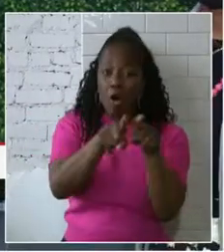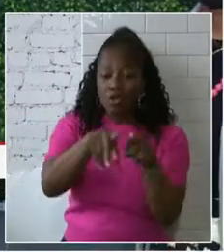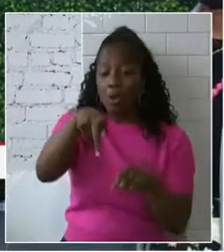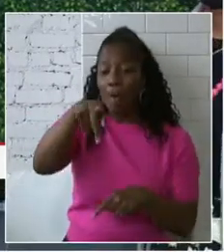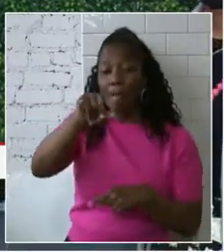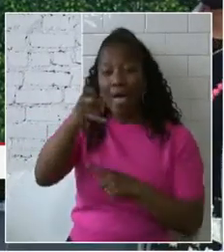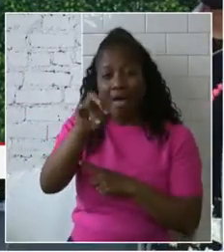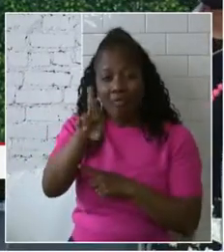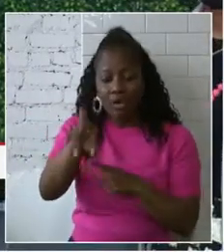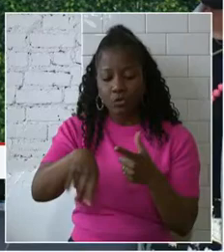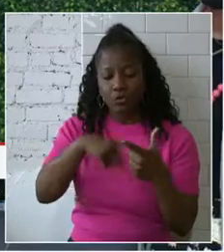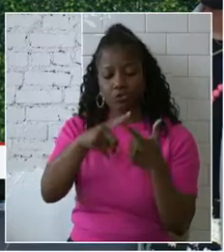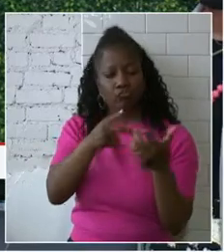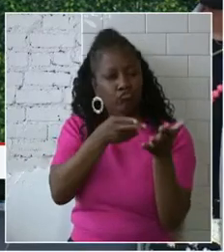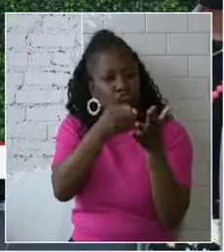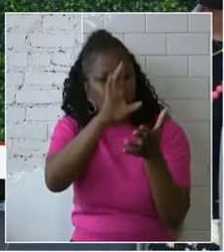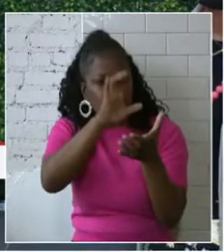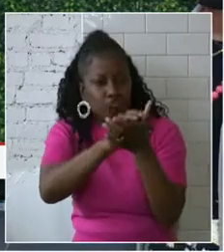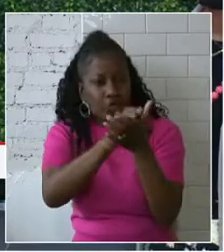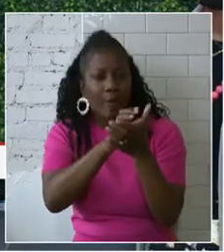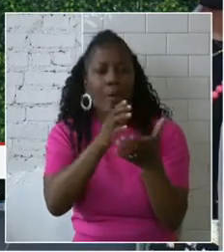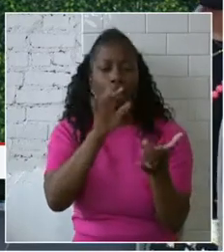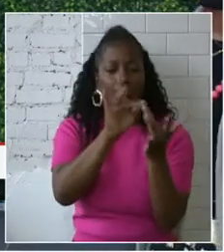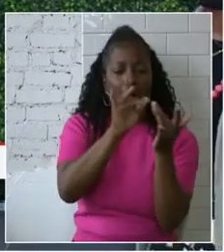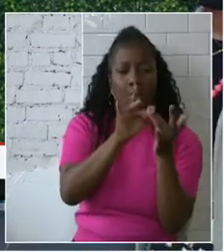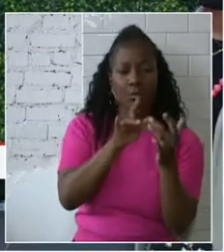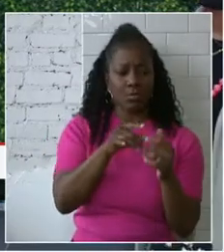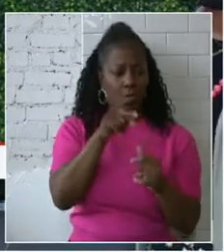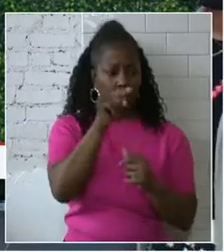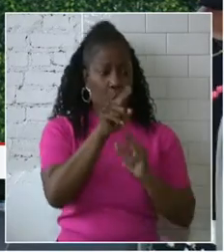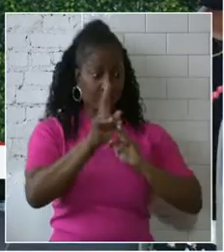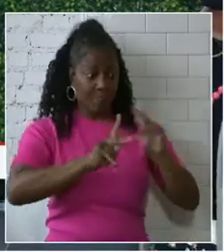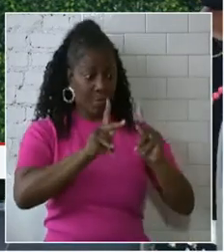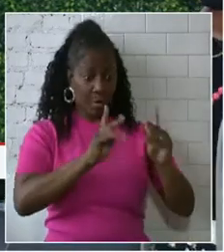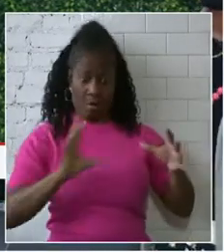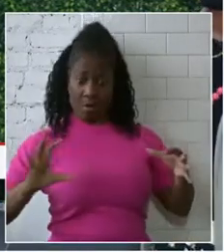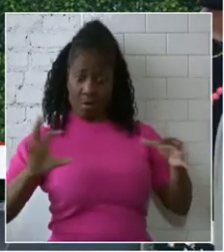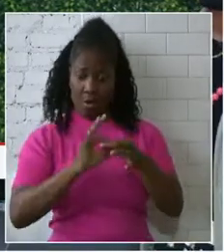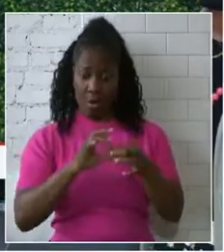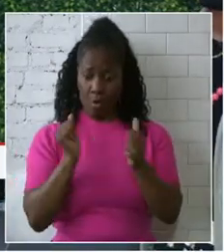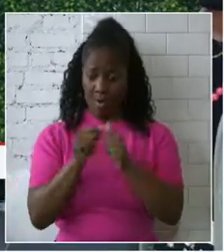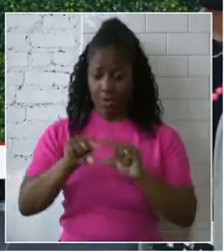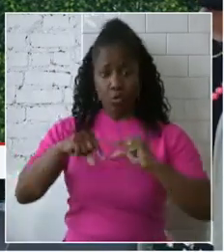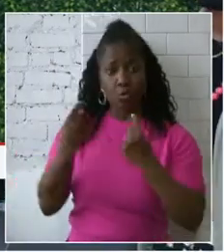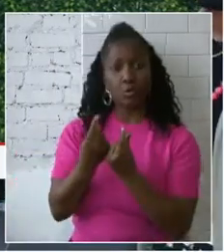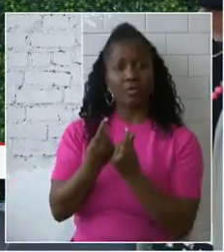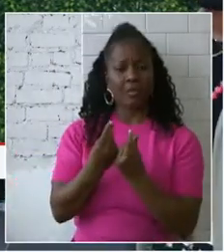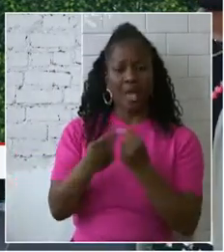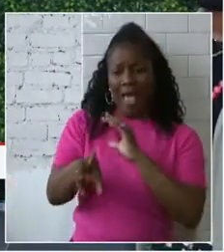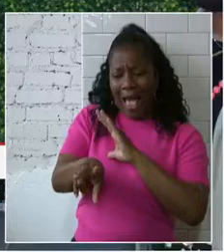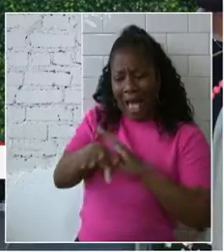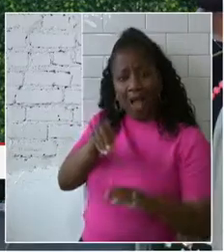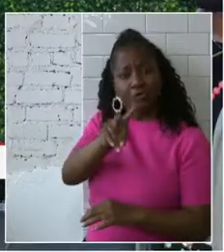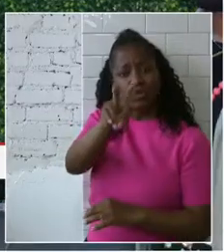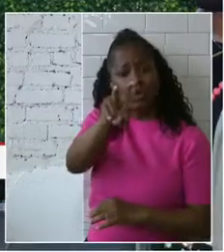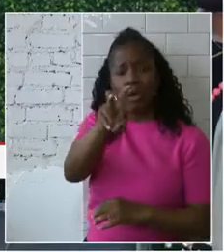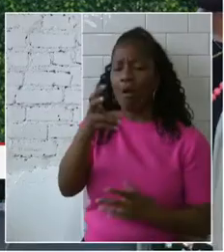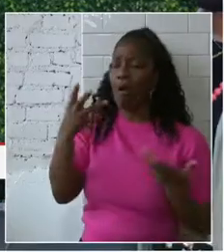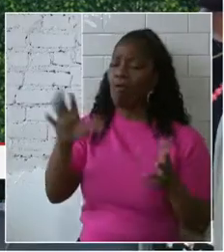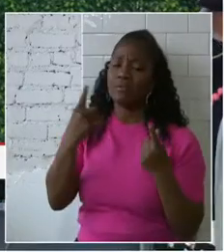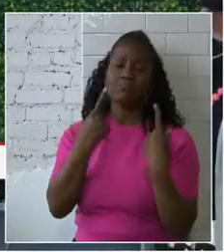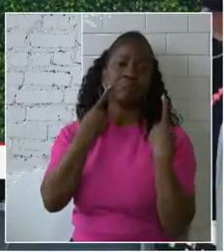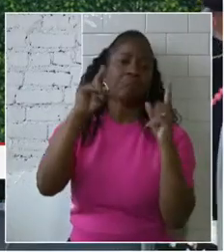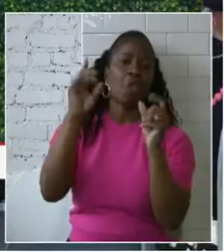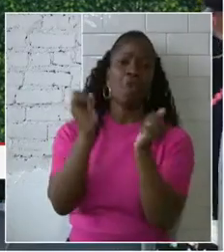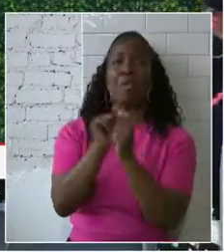credible contacts. So each of those 200 connections have been made. And of those 200, we've been successful thus far